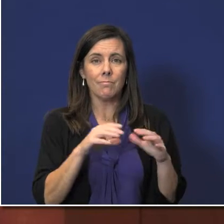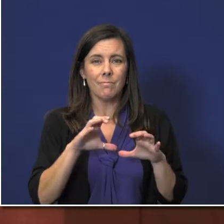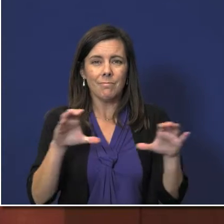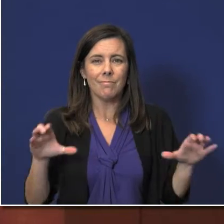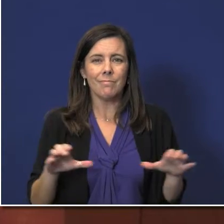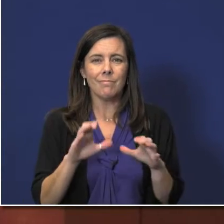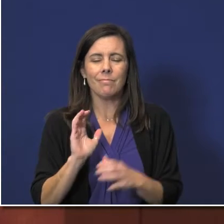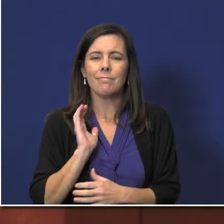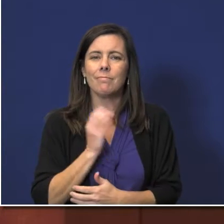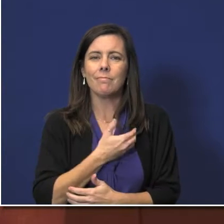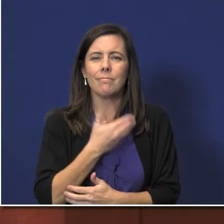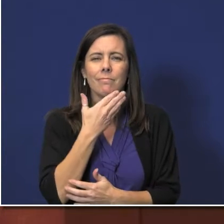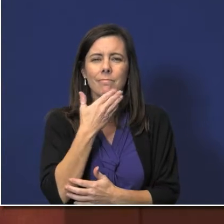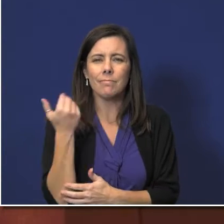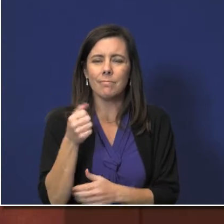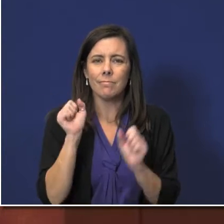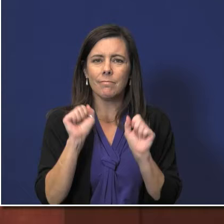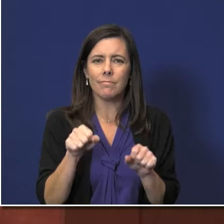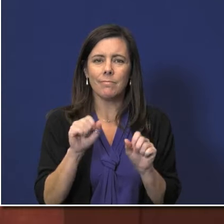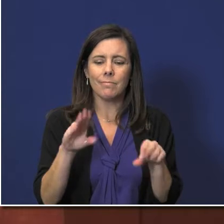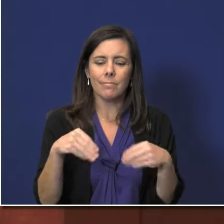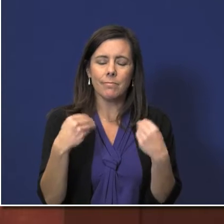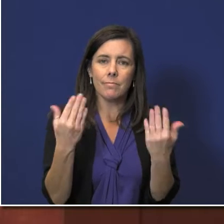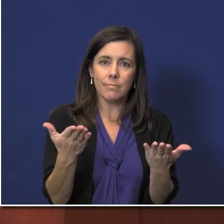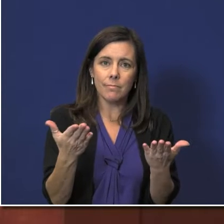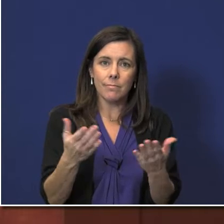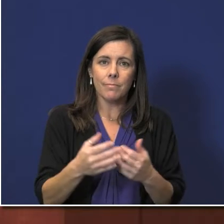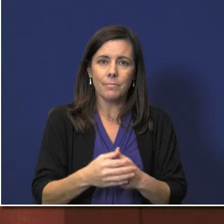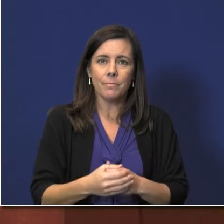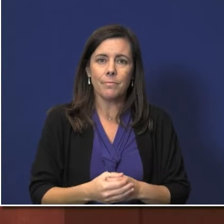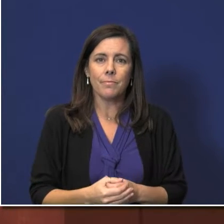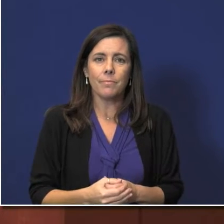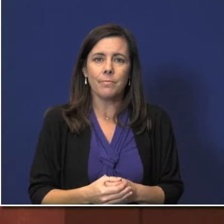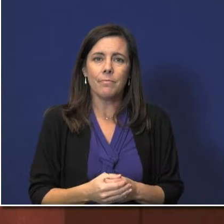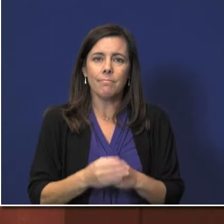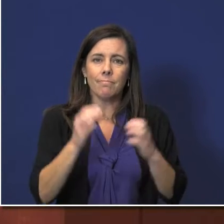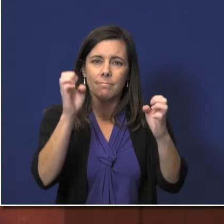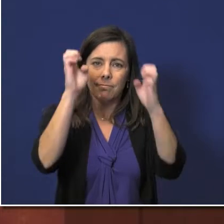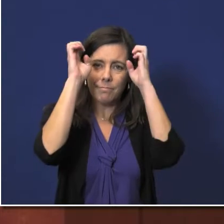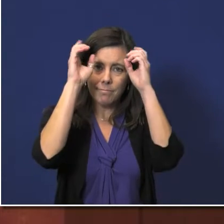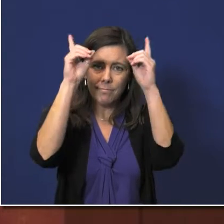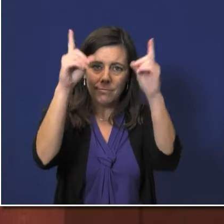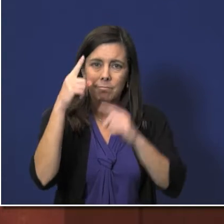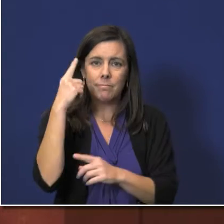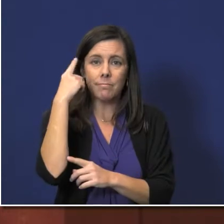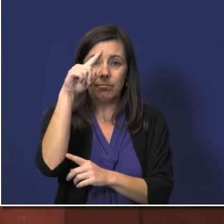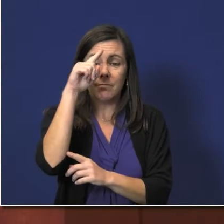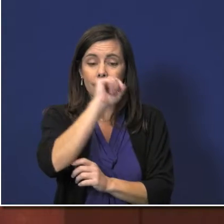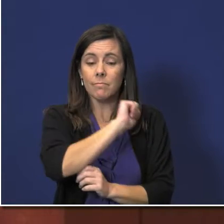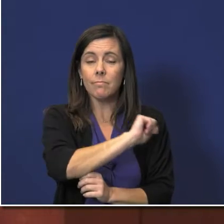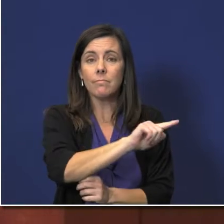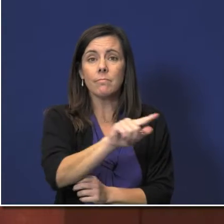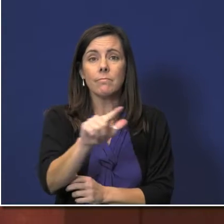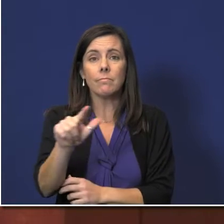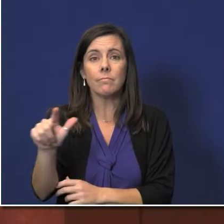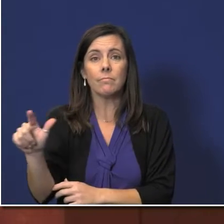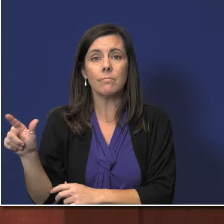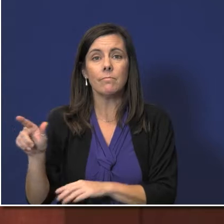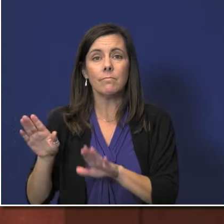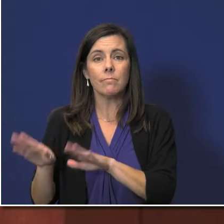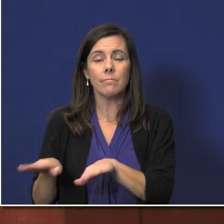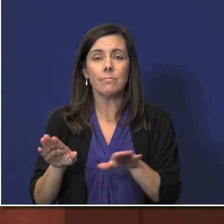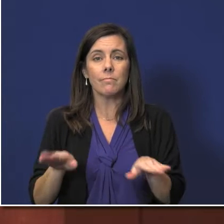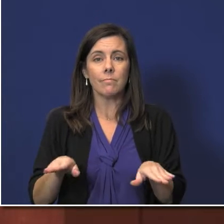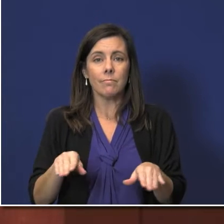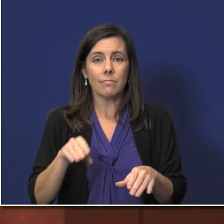we could to provide an education for all the children in